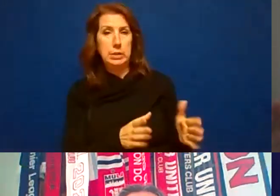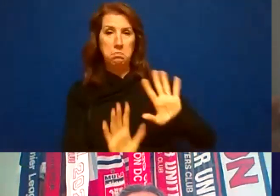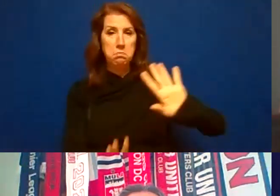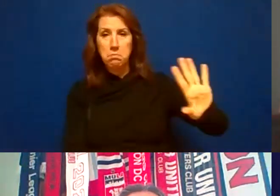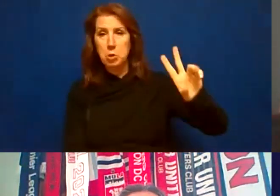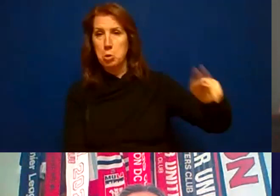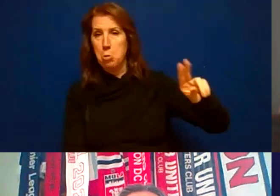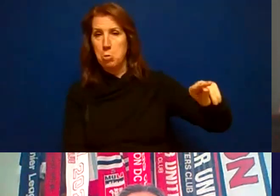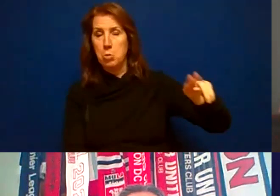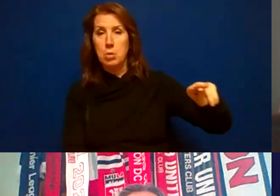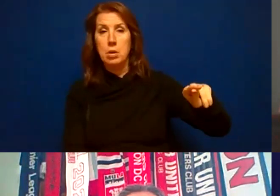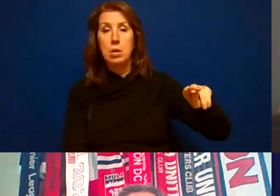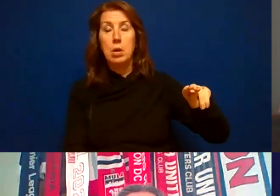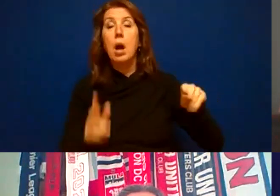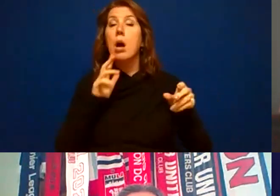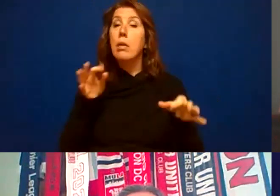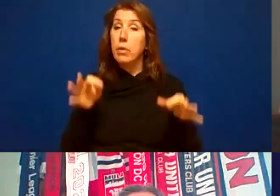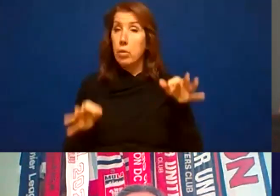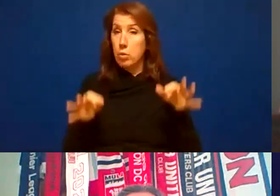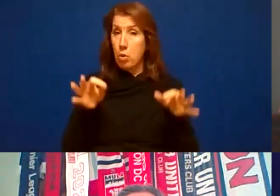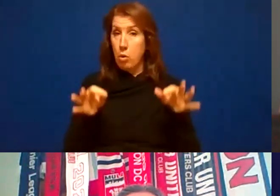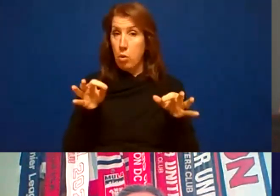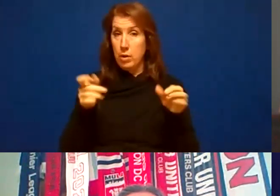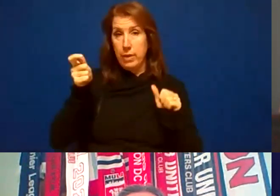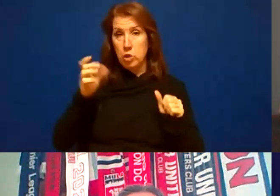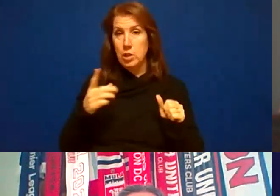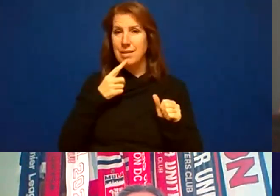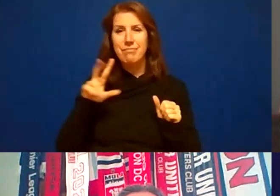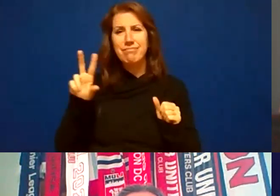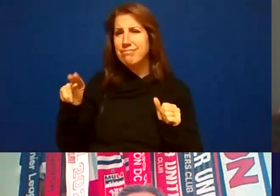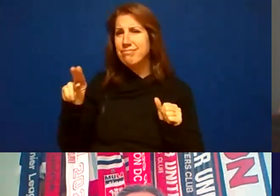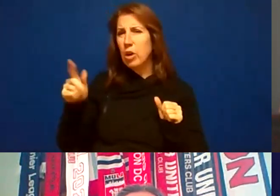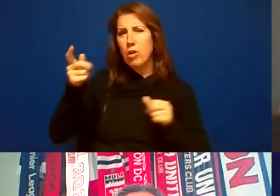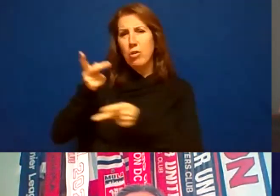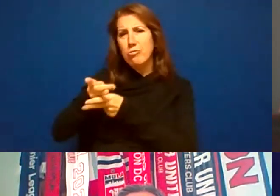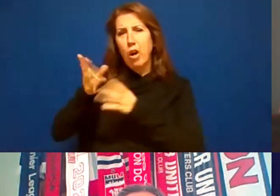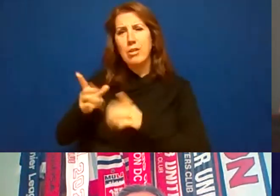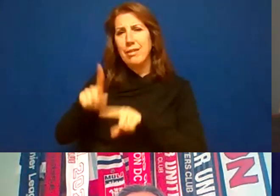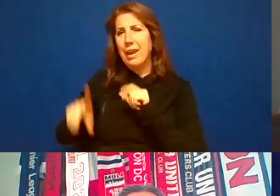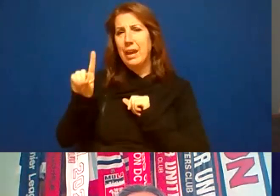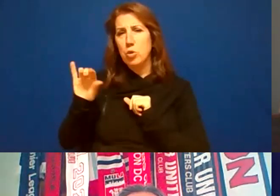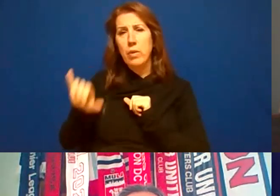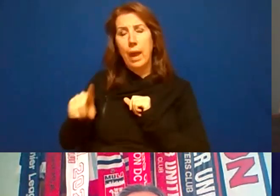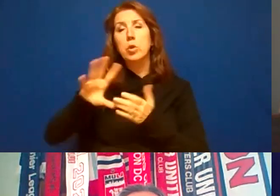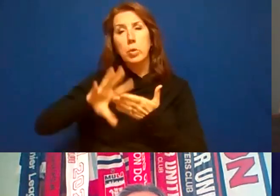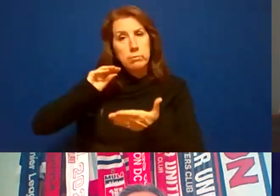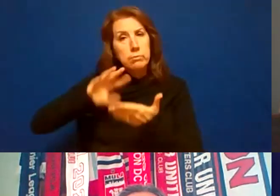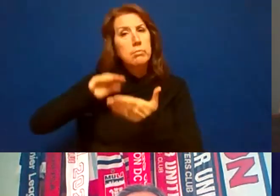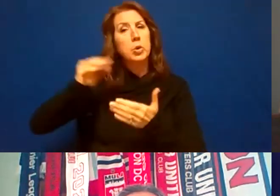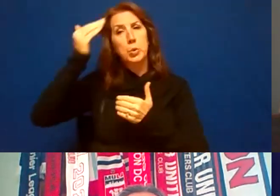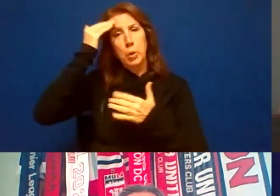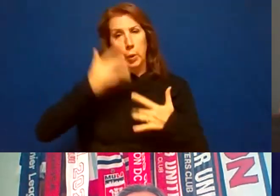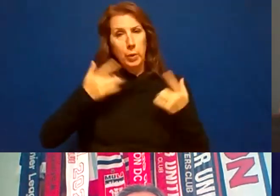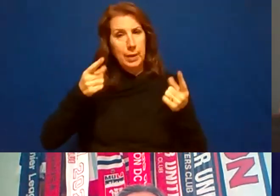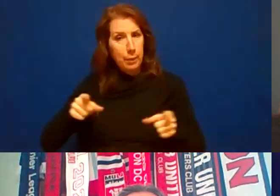And I think that the courts have sometimes said, no, you can't do that. You know, you have to keep yourself informed. And in some of